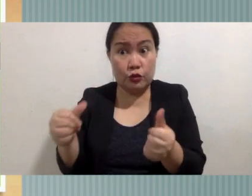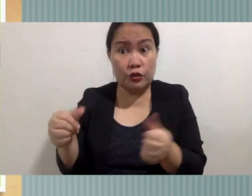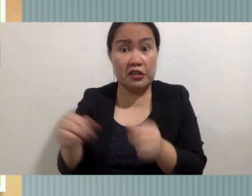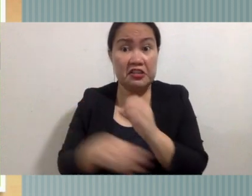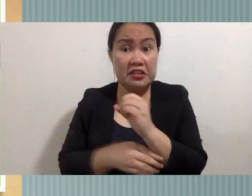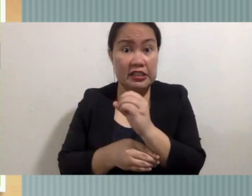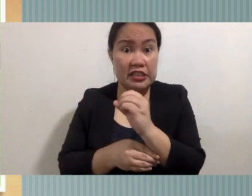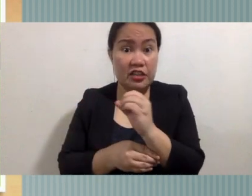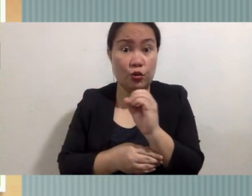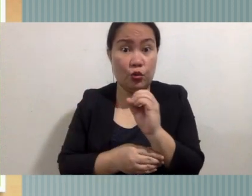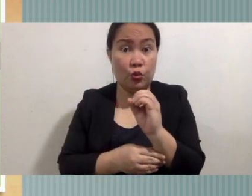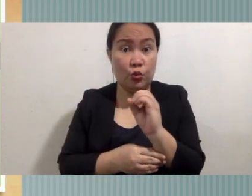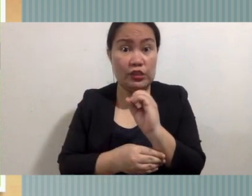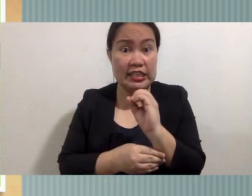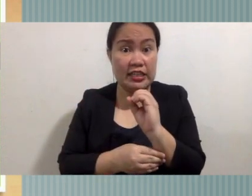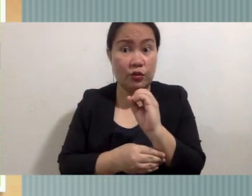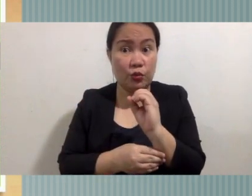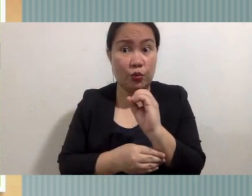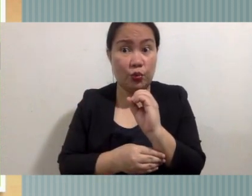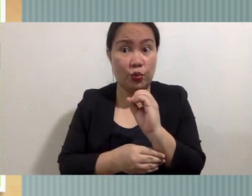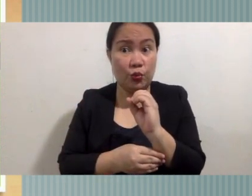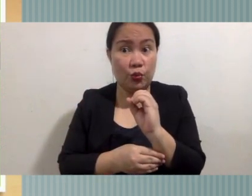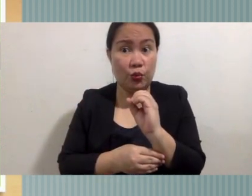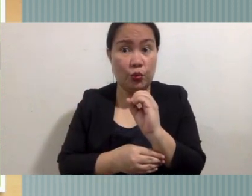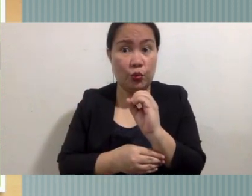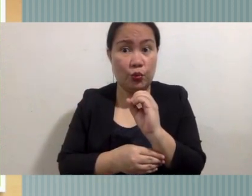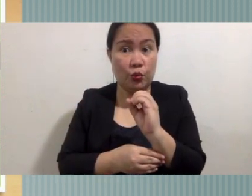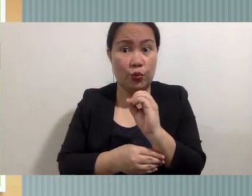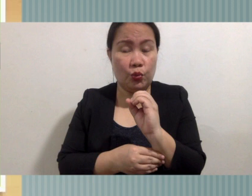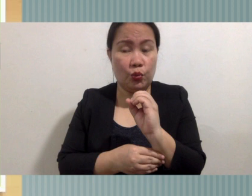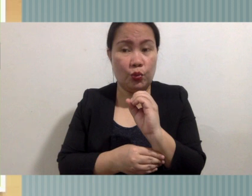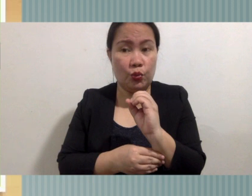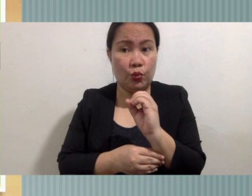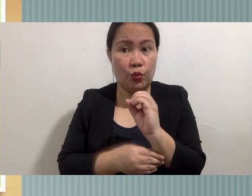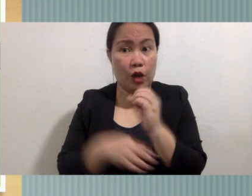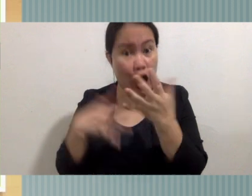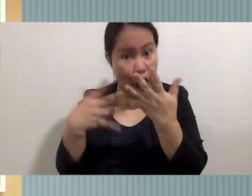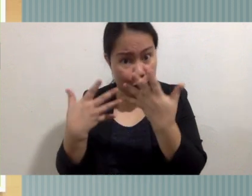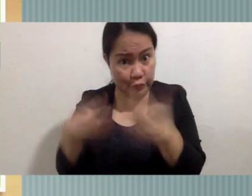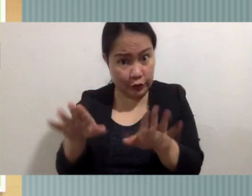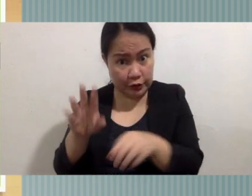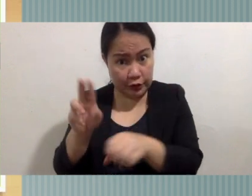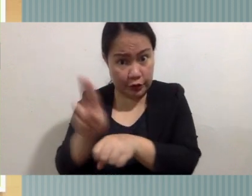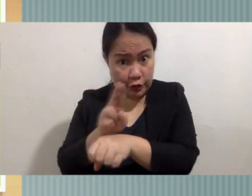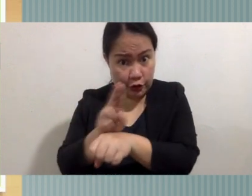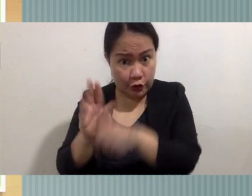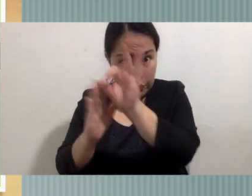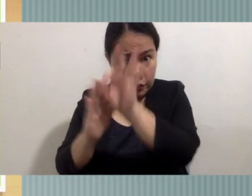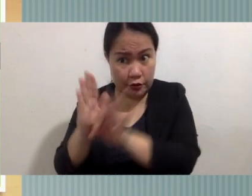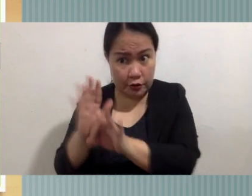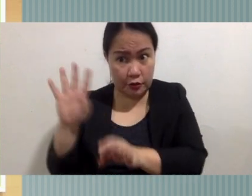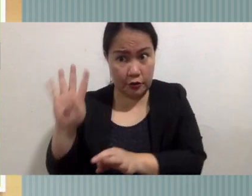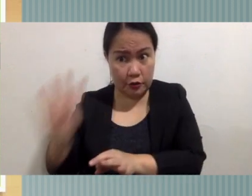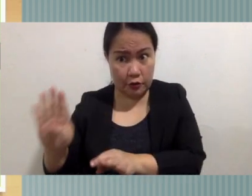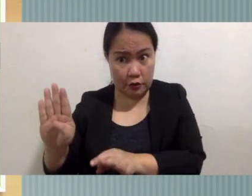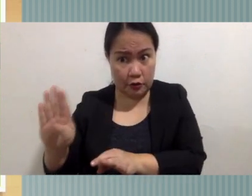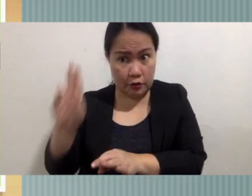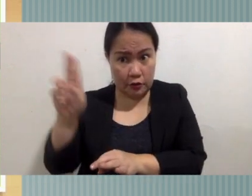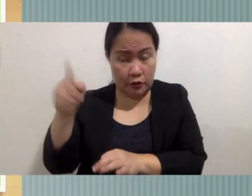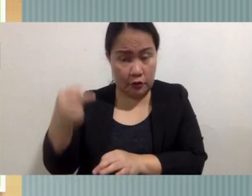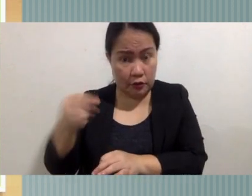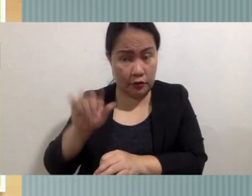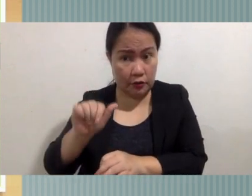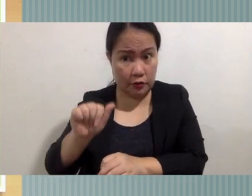solution is 0, kapag ang nakuha mo ay 0, after mong gamitin or i-substitute sa